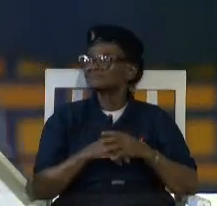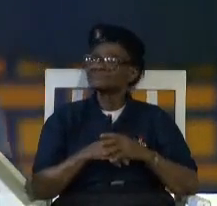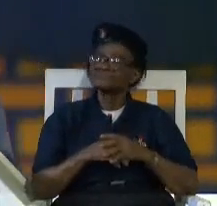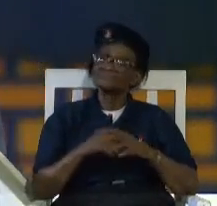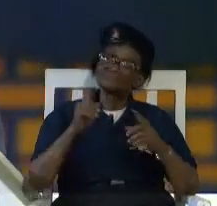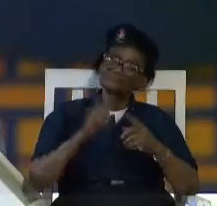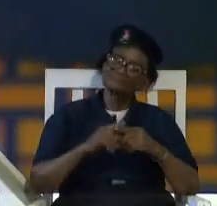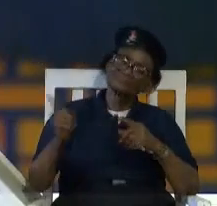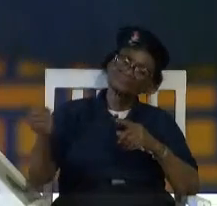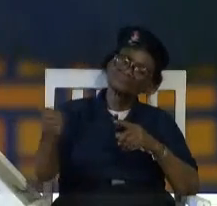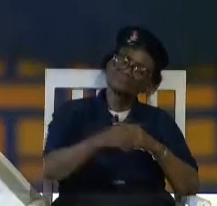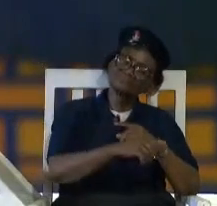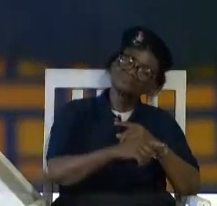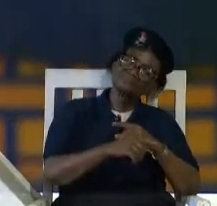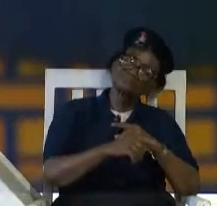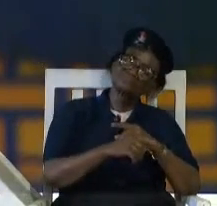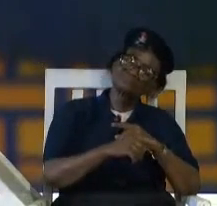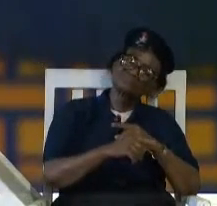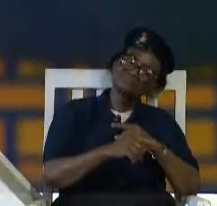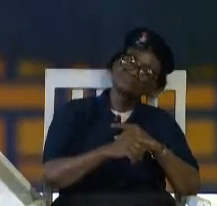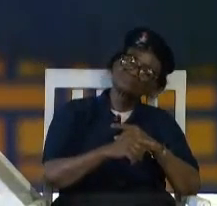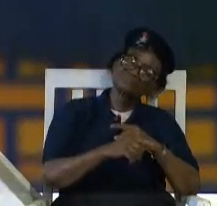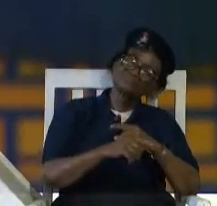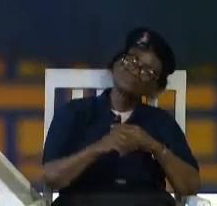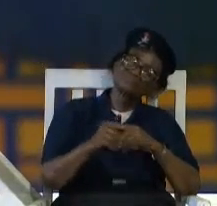To you, that kind of life doesn't matter.